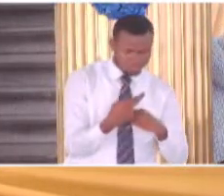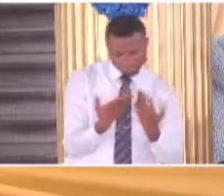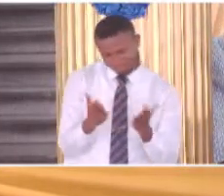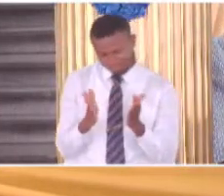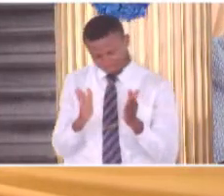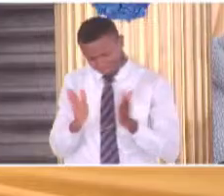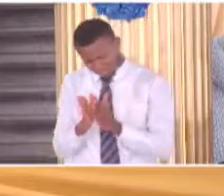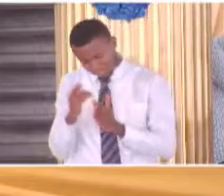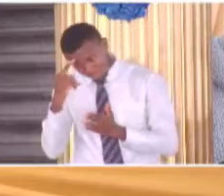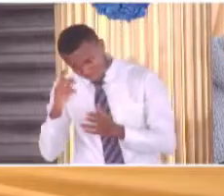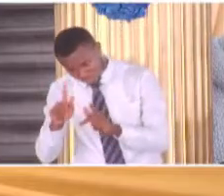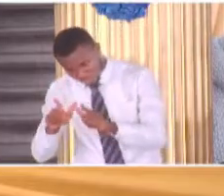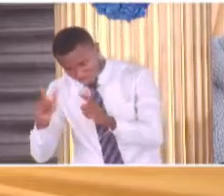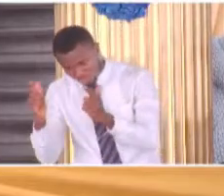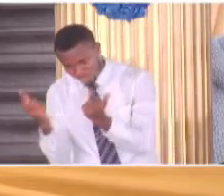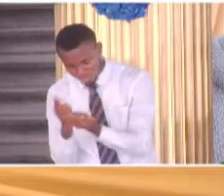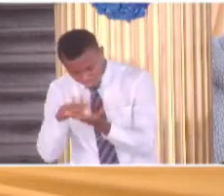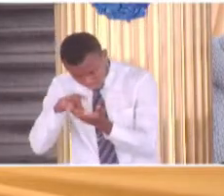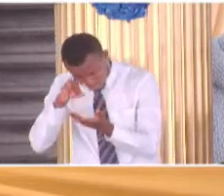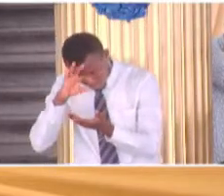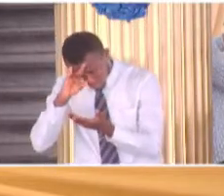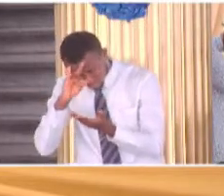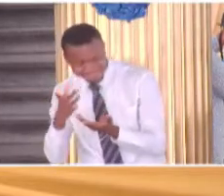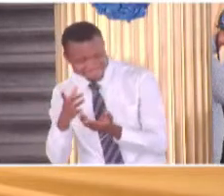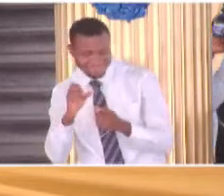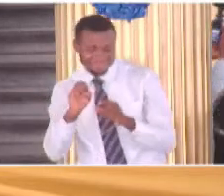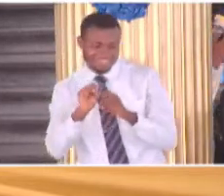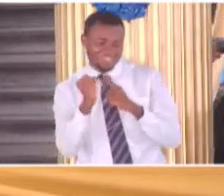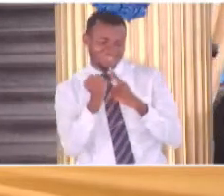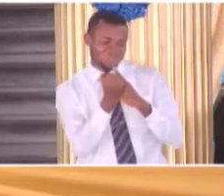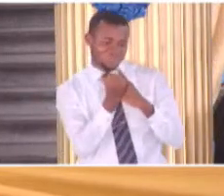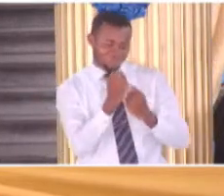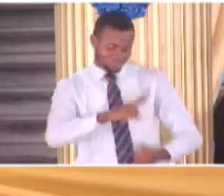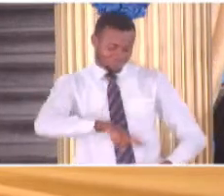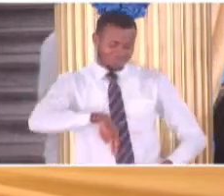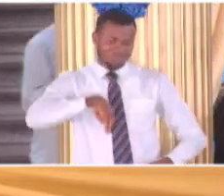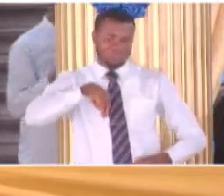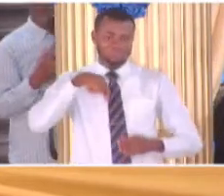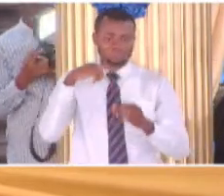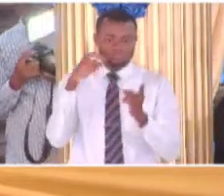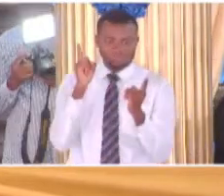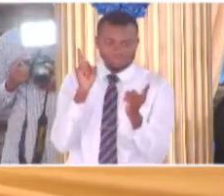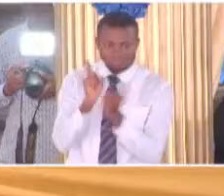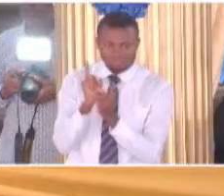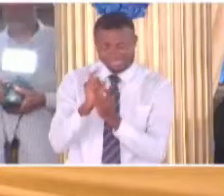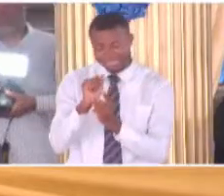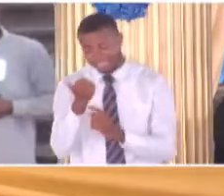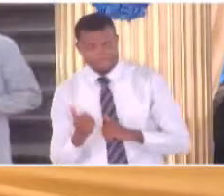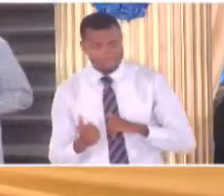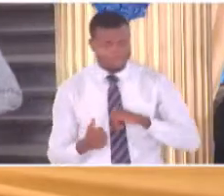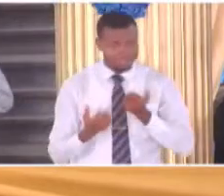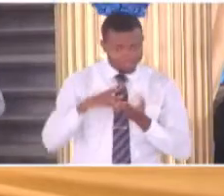group studies, social and religious gatherings, and other student meetings, as well as open